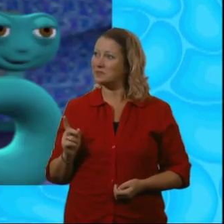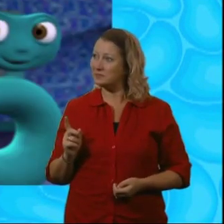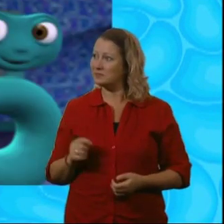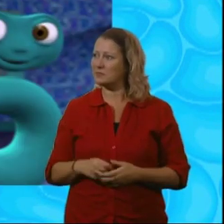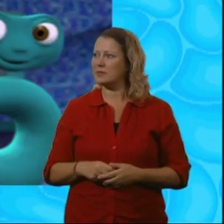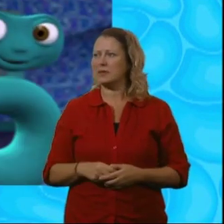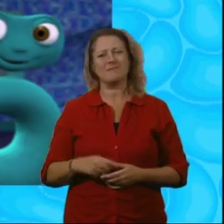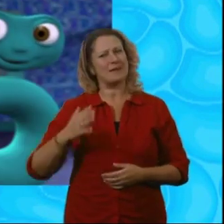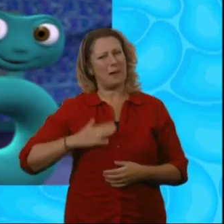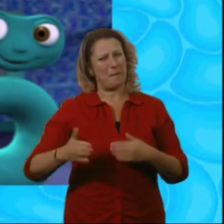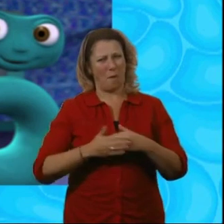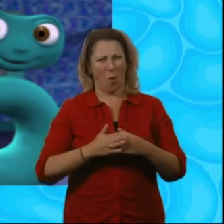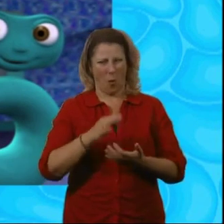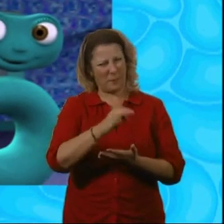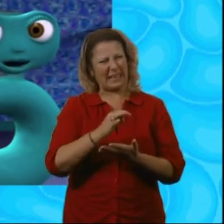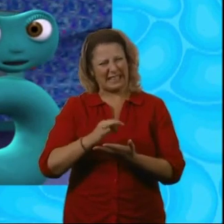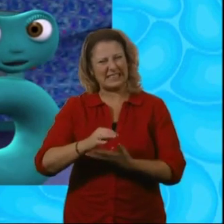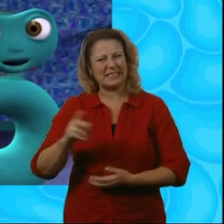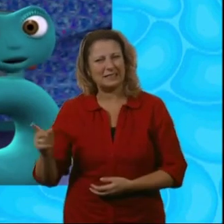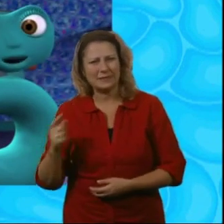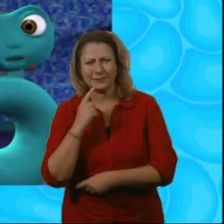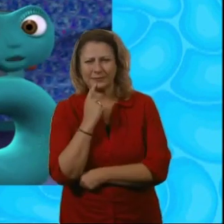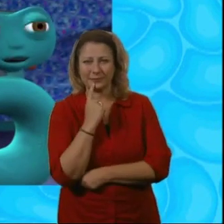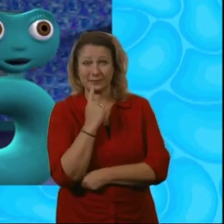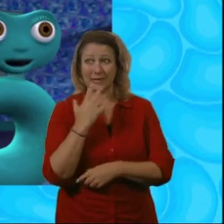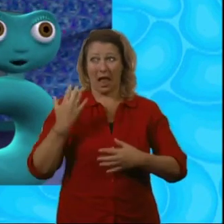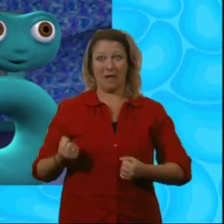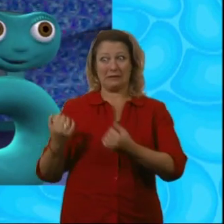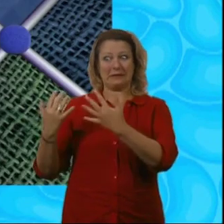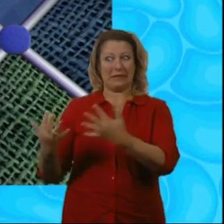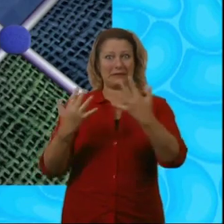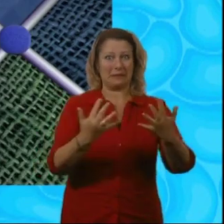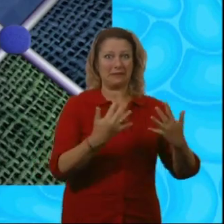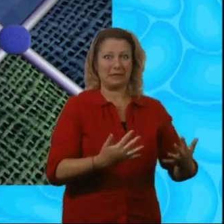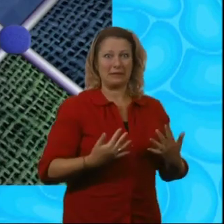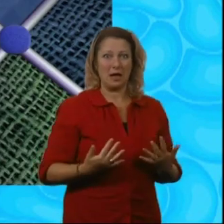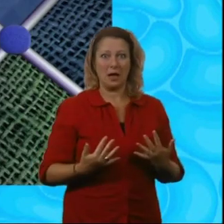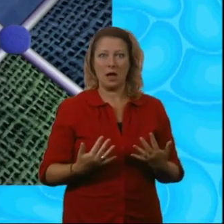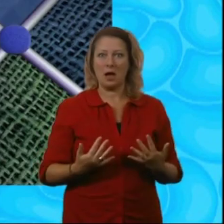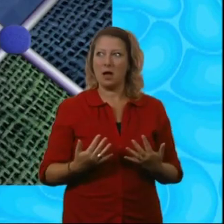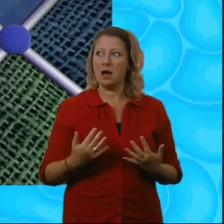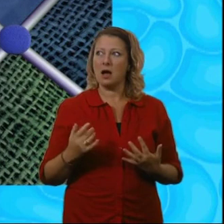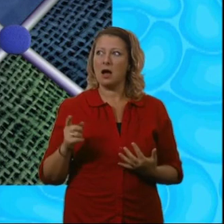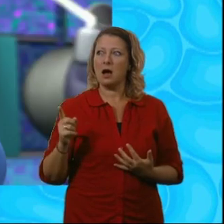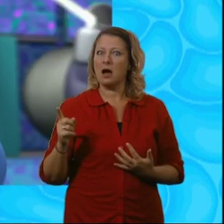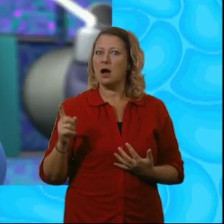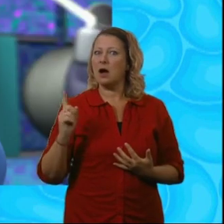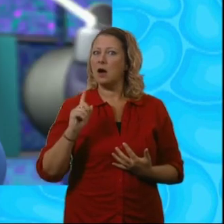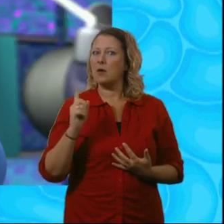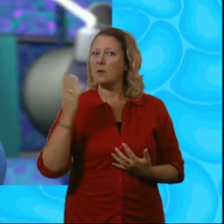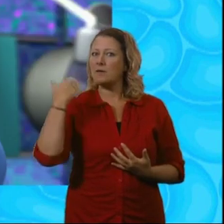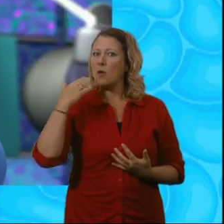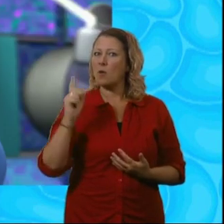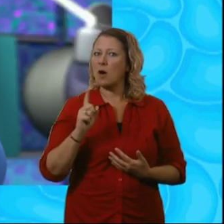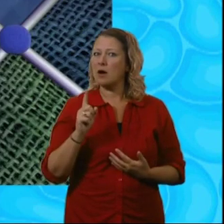He still needs more beans! At least there are ten of everything now. But that's how many he had to begin with. Was that a